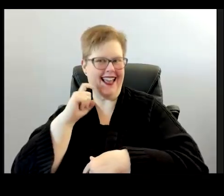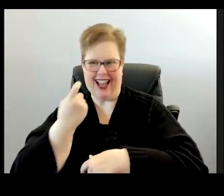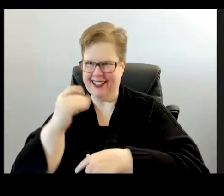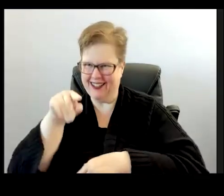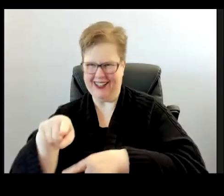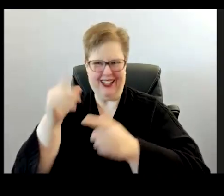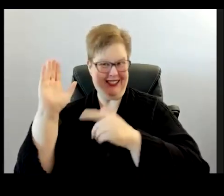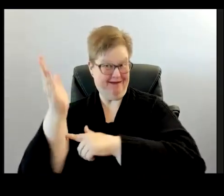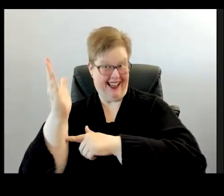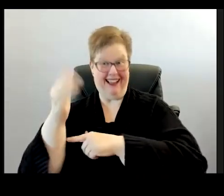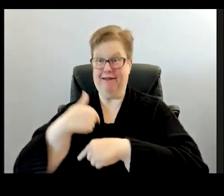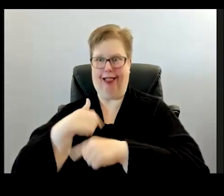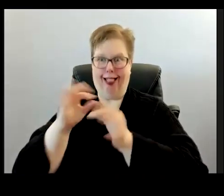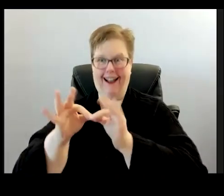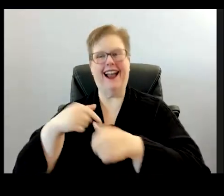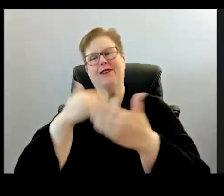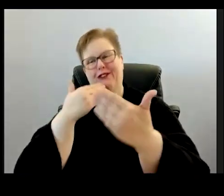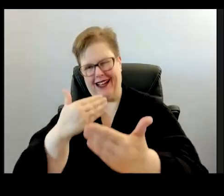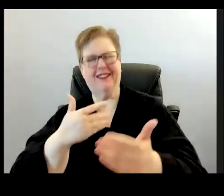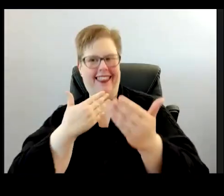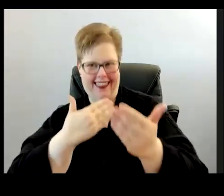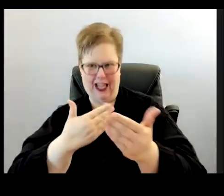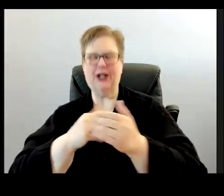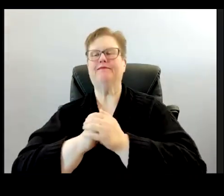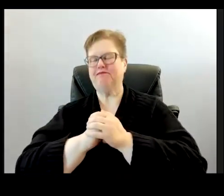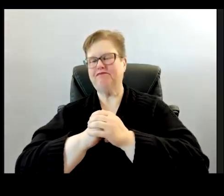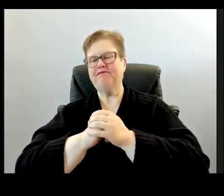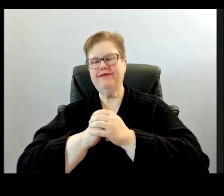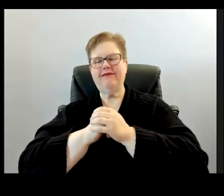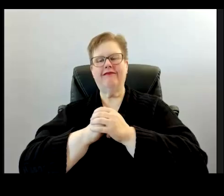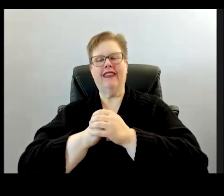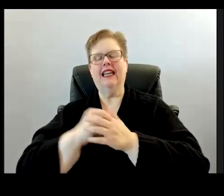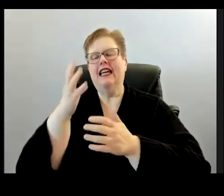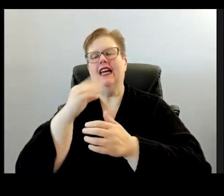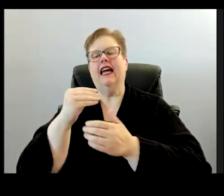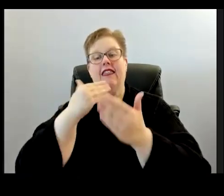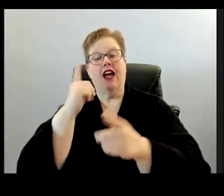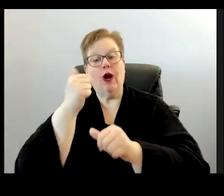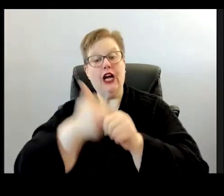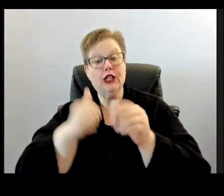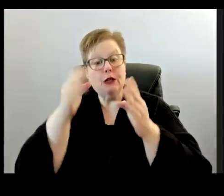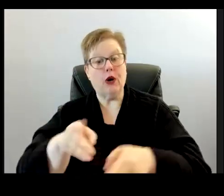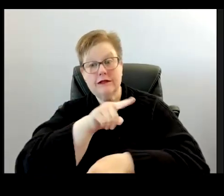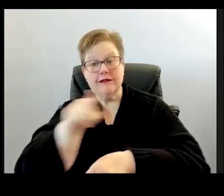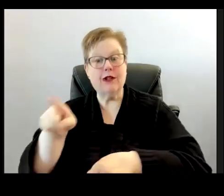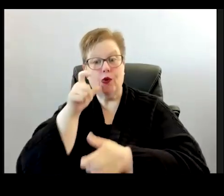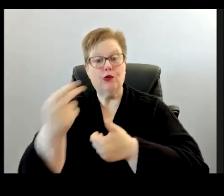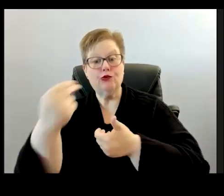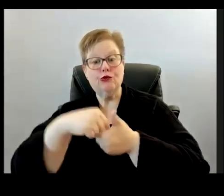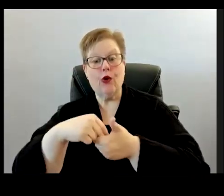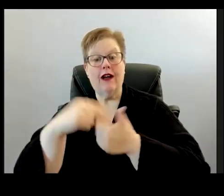my speech, but I am very grateful. So thank you. And thank you to each of you who is joining us on